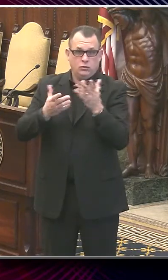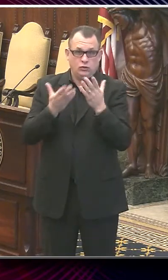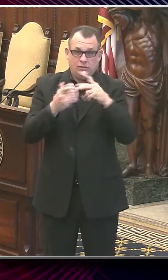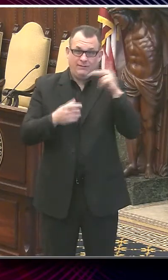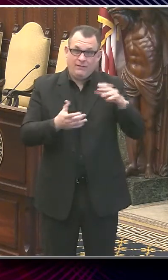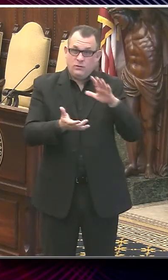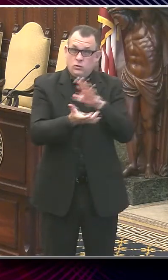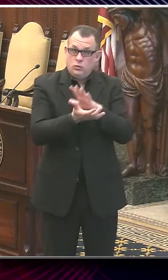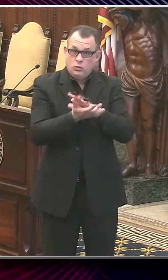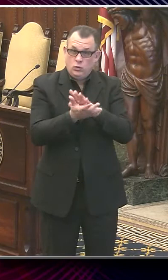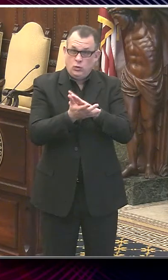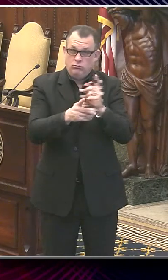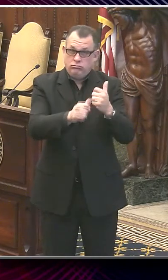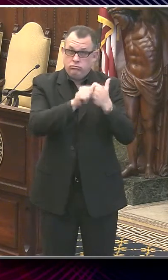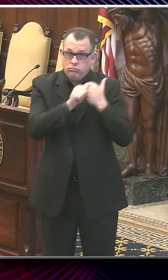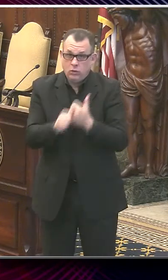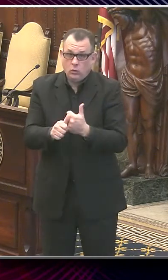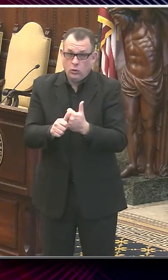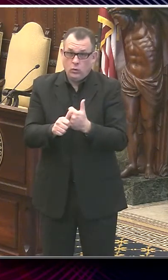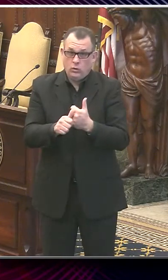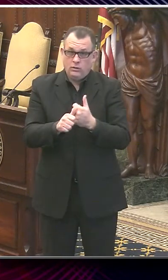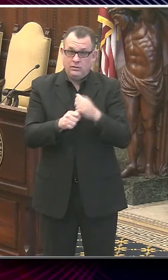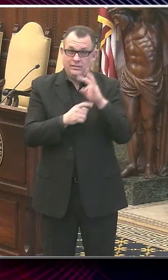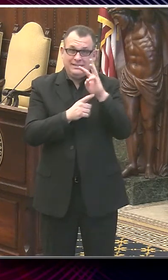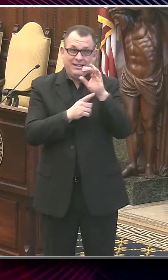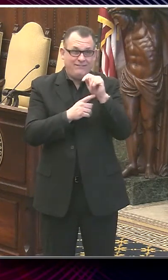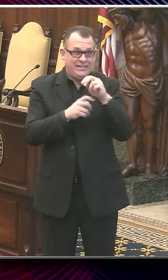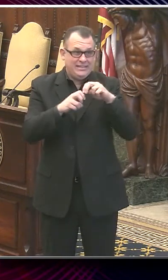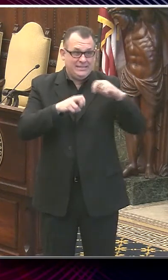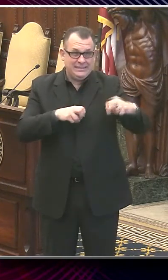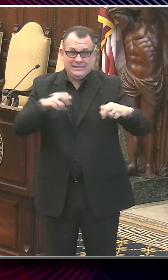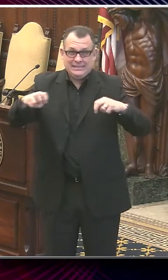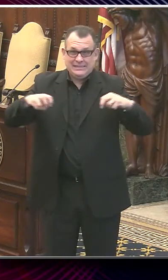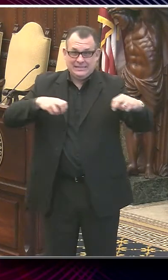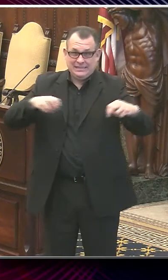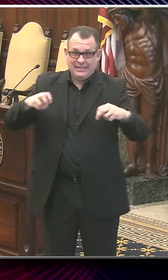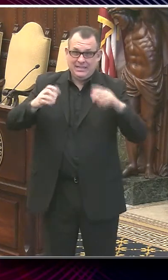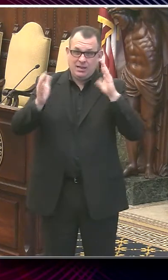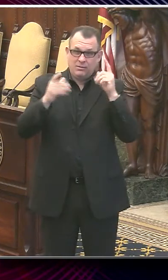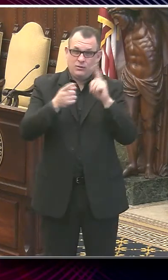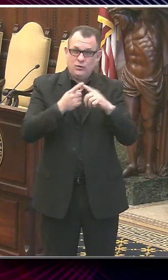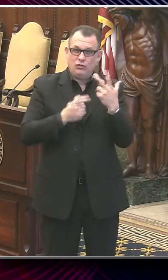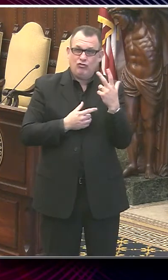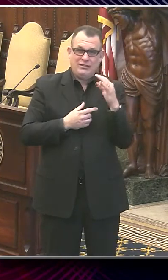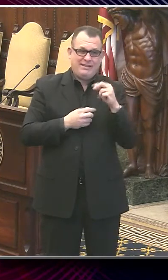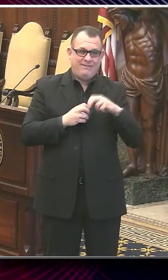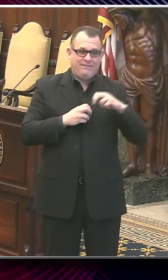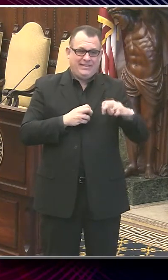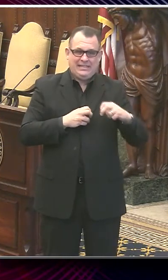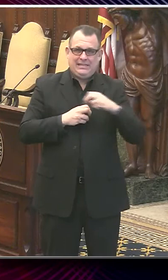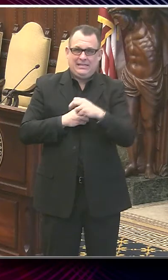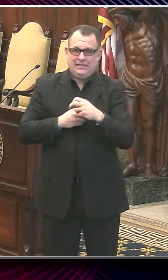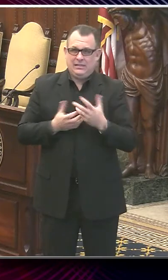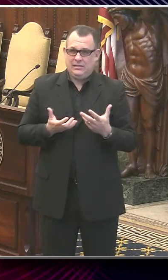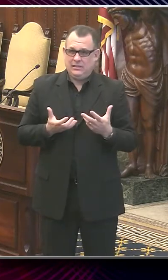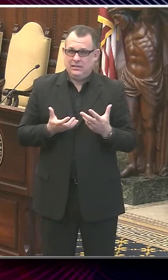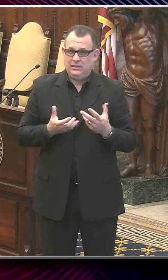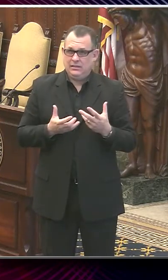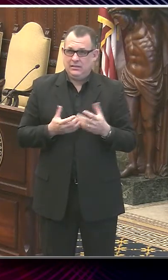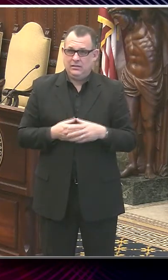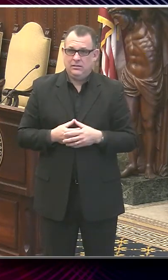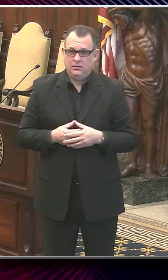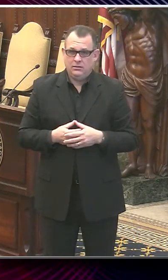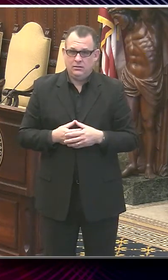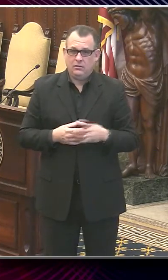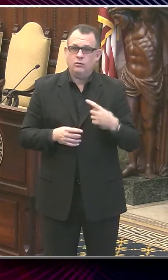with the 6 feet distance as compared to the relaxed 3 feet distance the CDC announced last week? We are